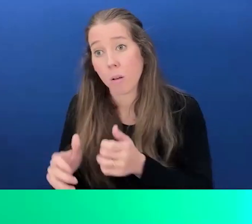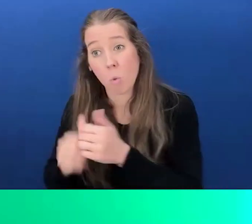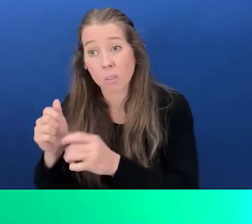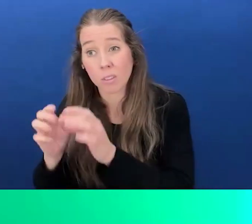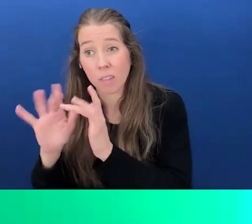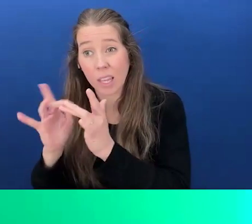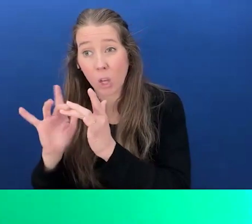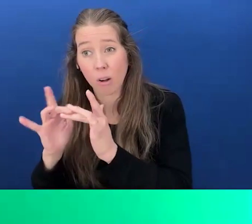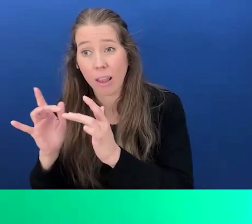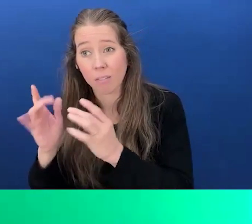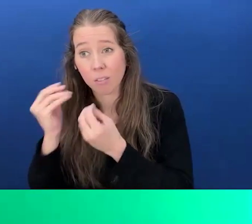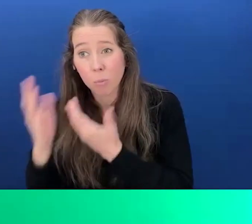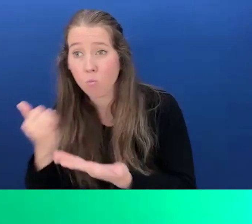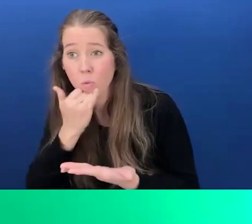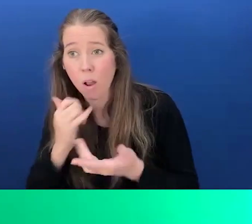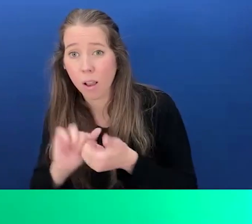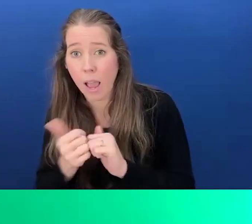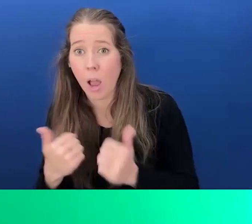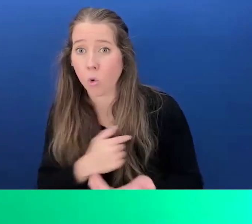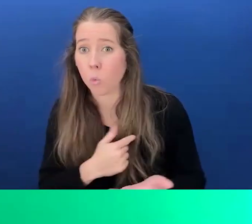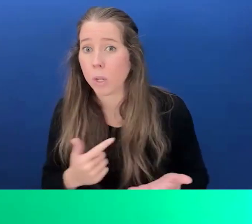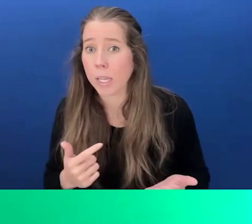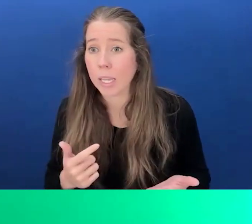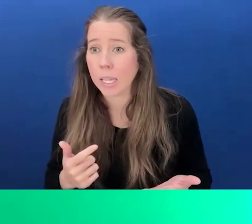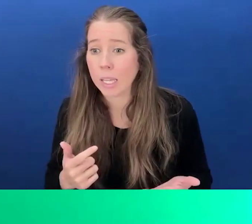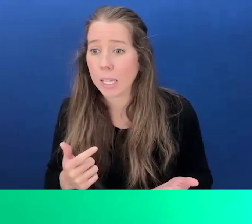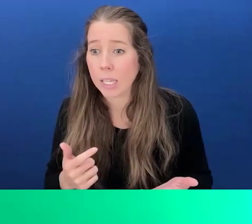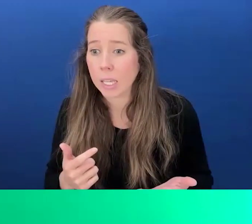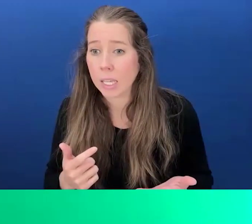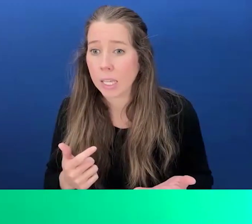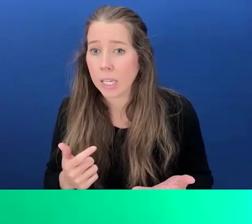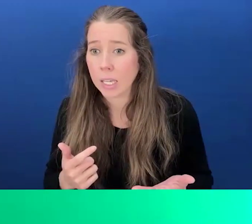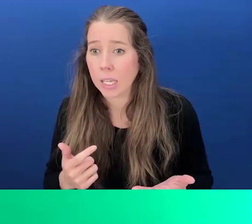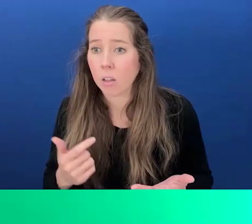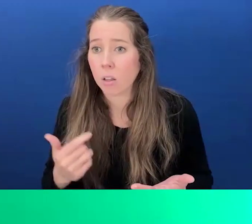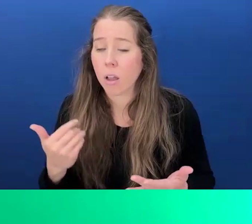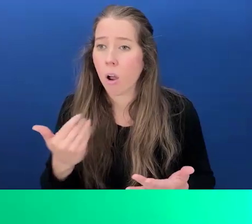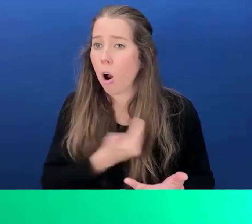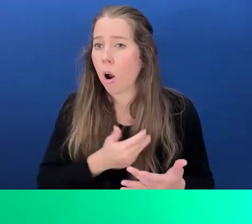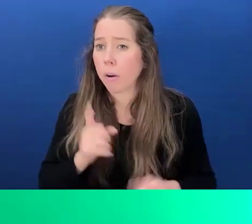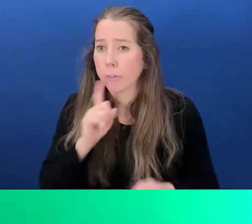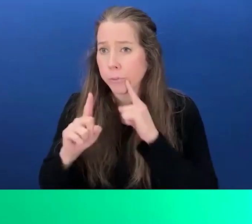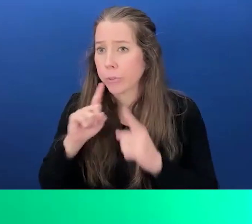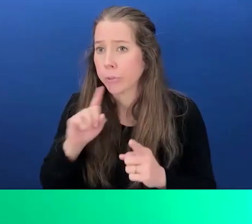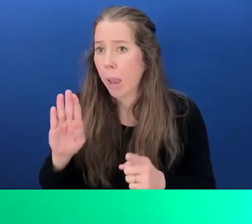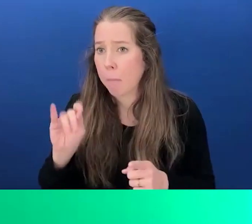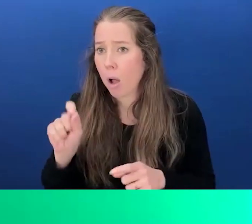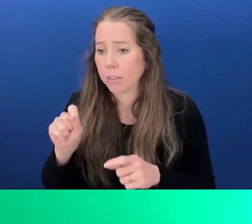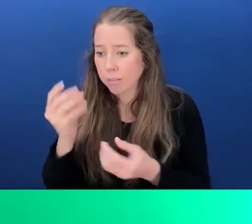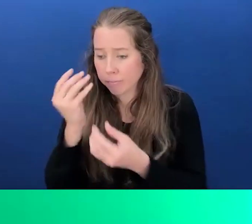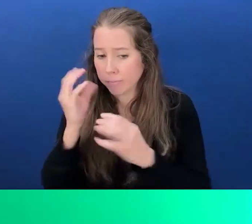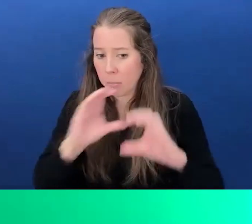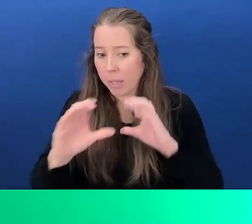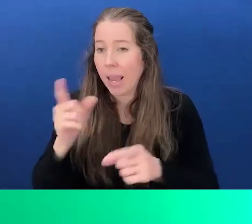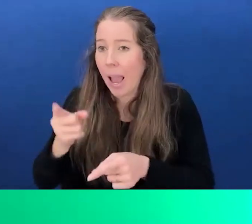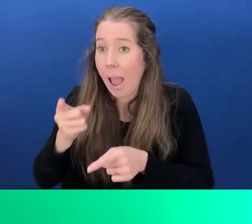is incorrect. How do we have our course chatbots communicate accurate information? Right. The way we